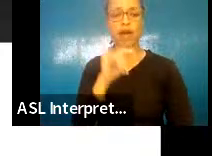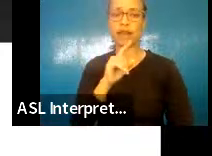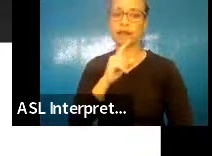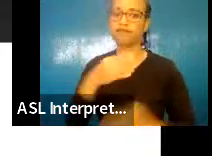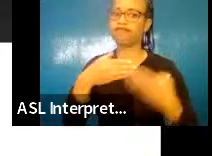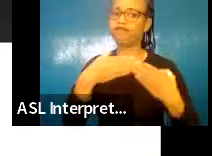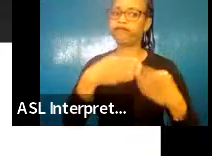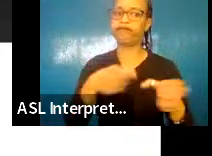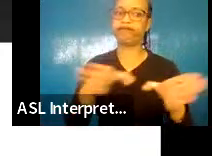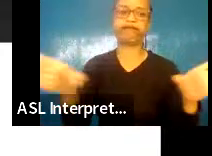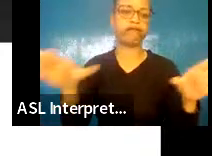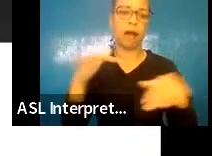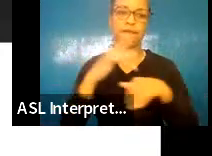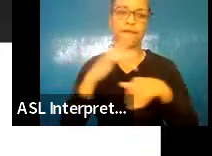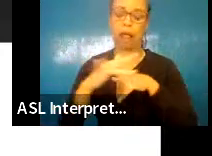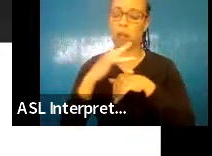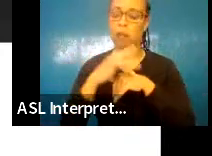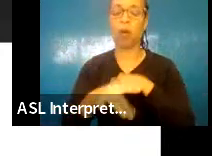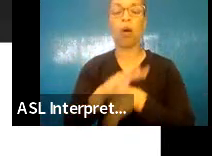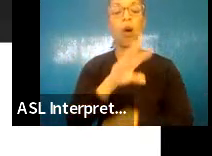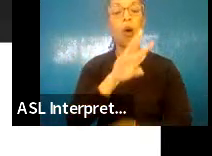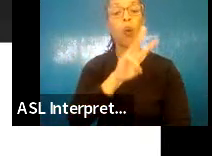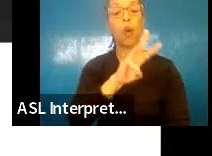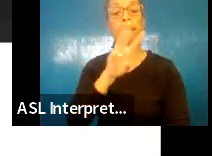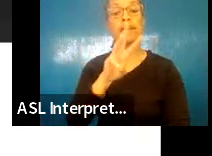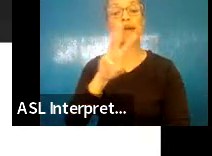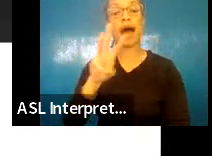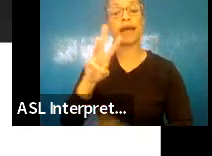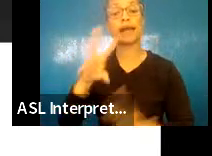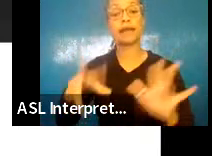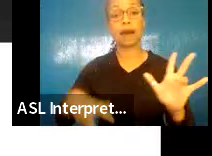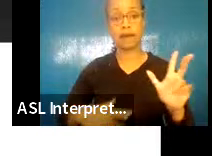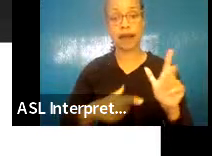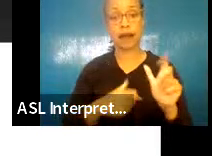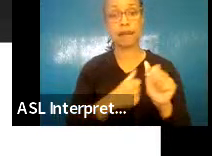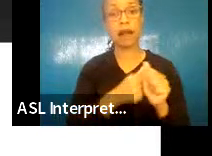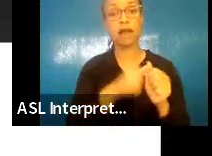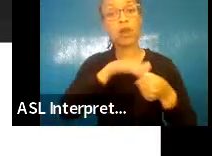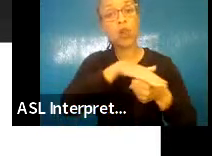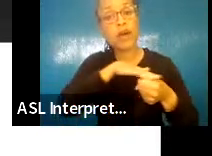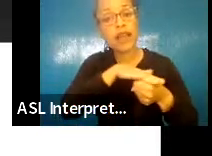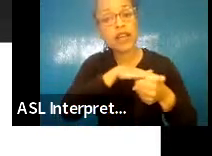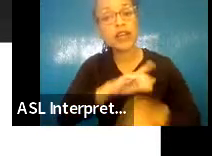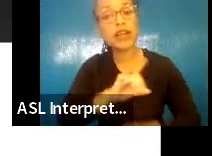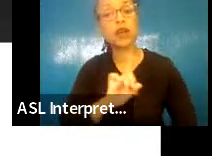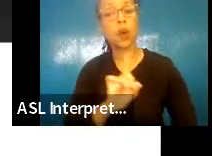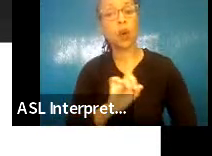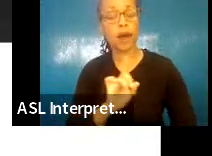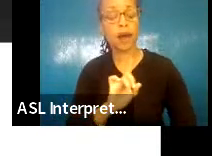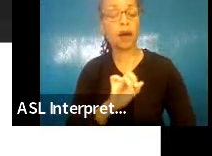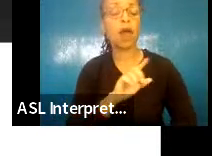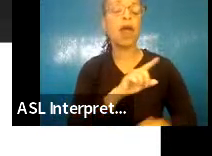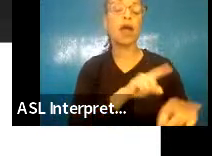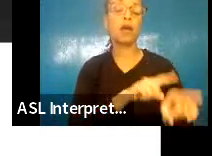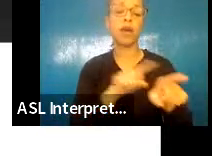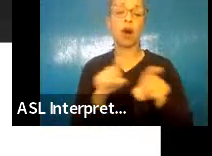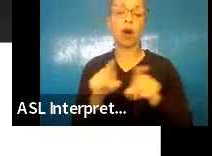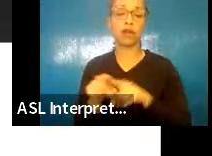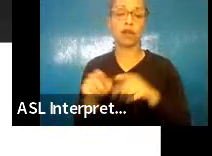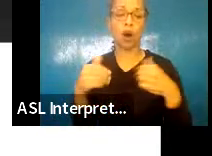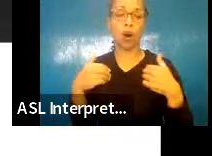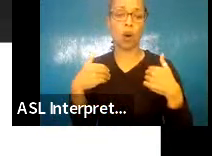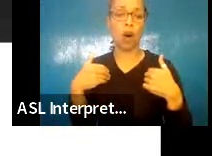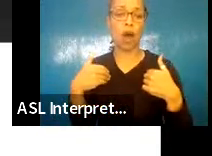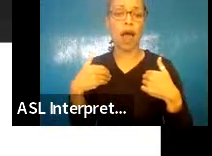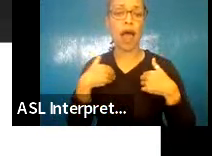available. Our website continues to be updated with locations where vaccines are available. We also have our stationary pod